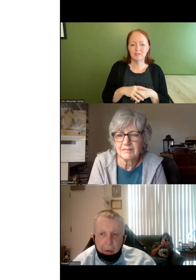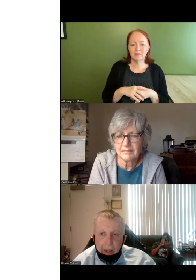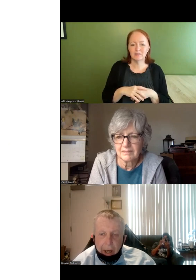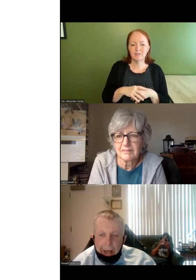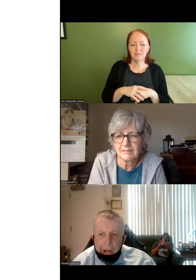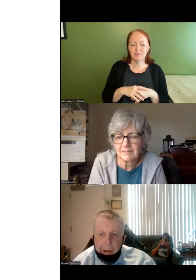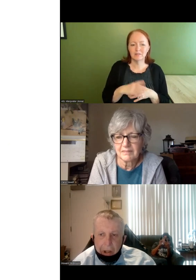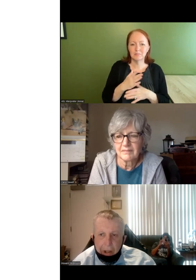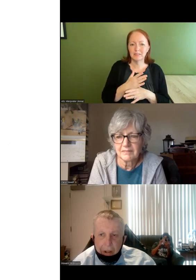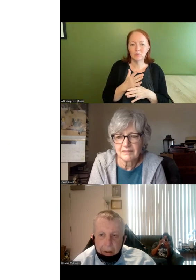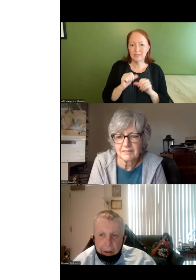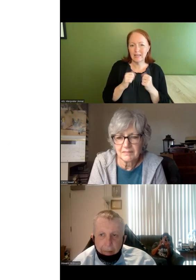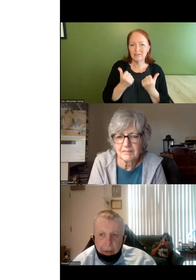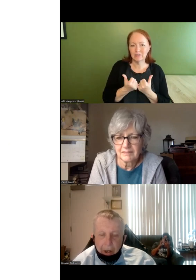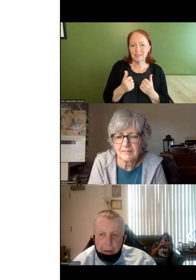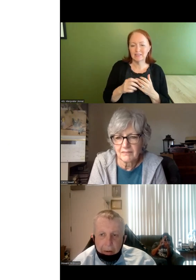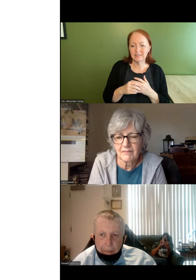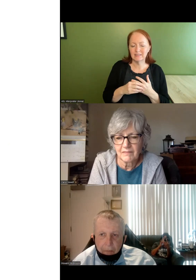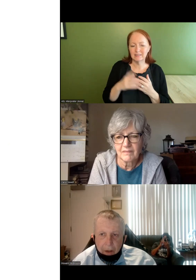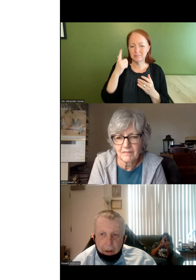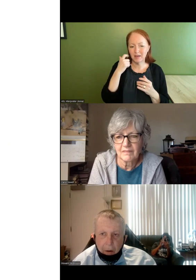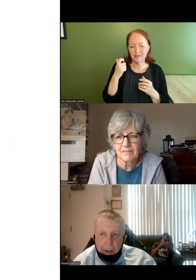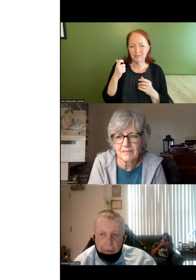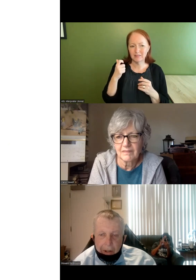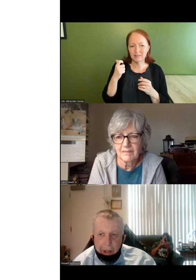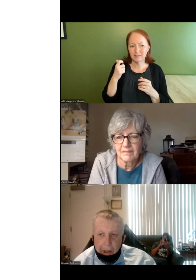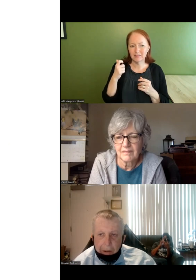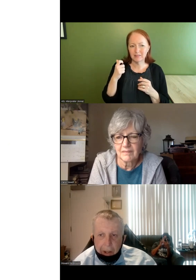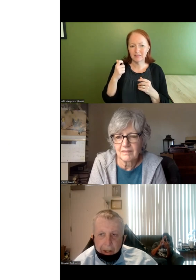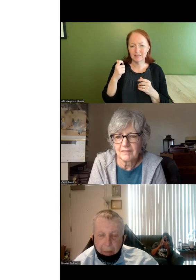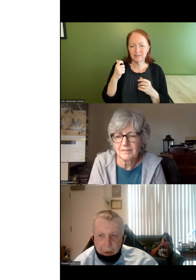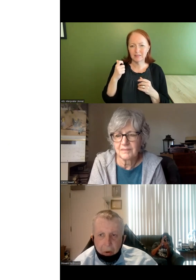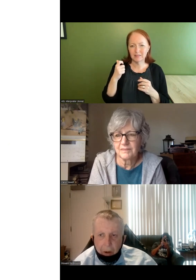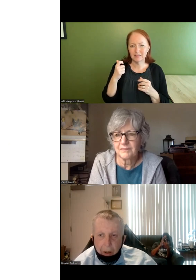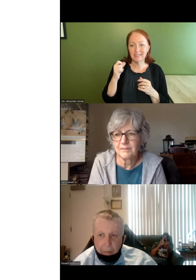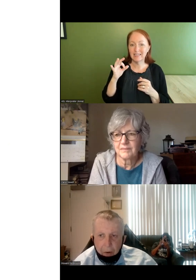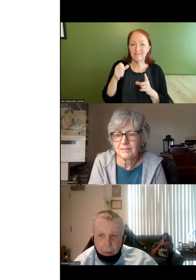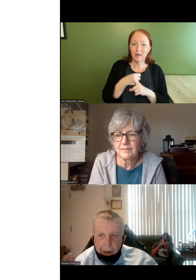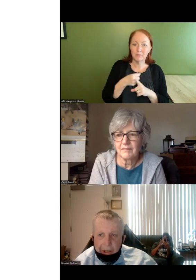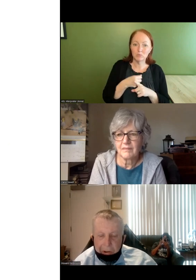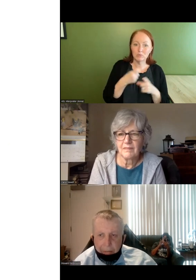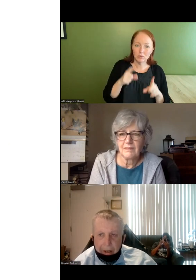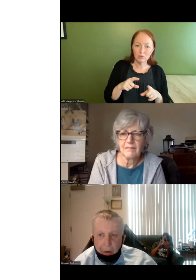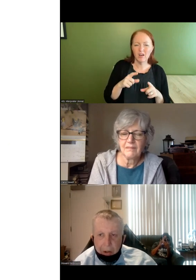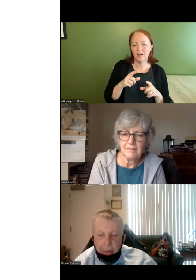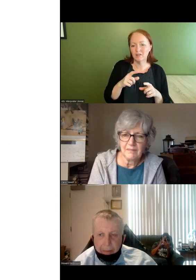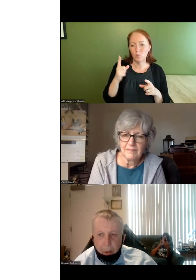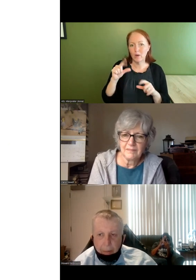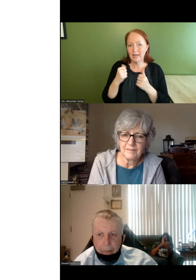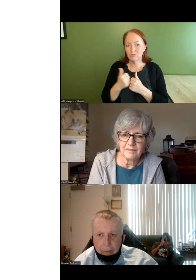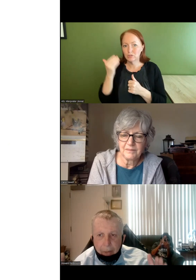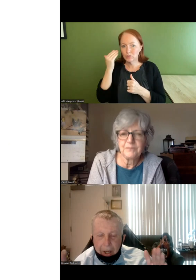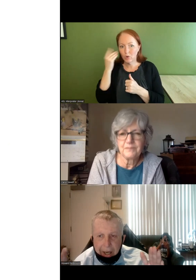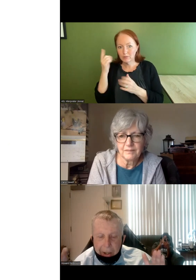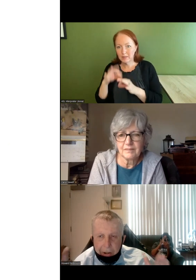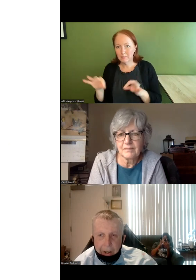transmission between agencies, because, if let's say there's a case of abuse going on, one agency might know something